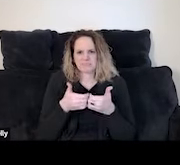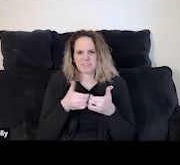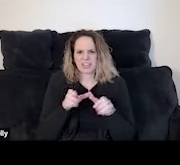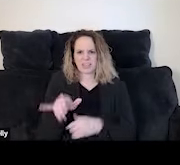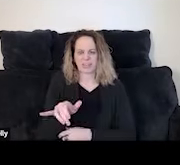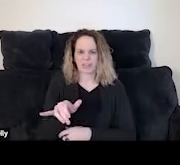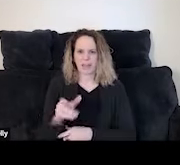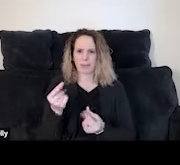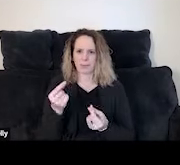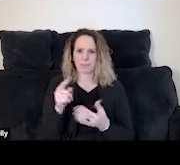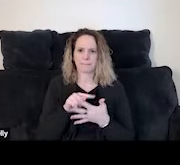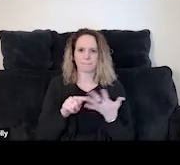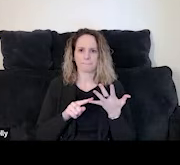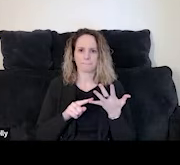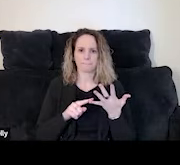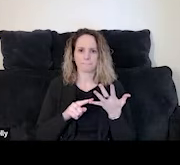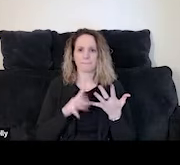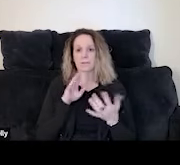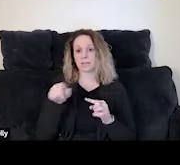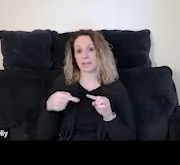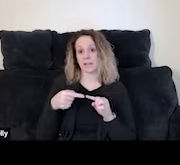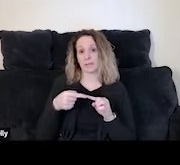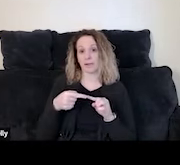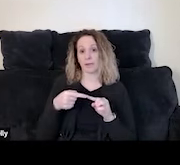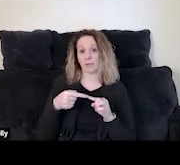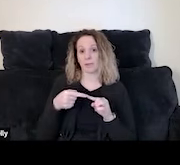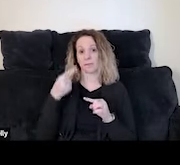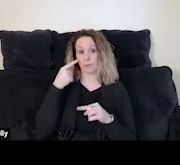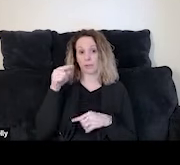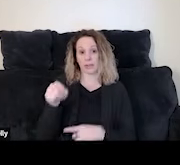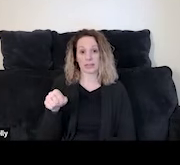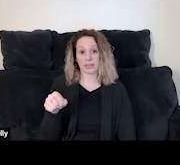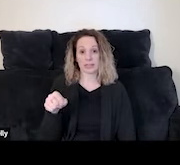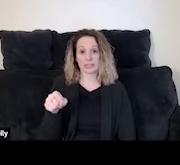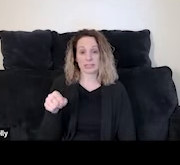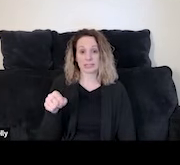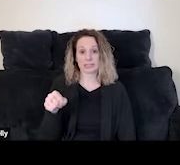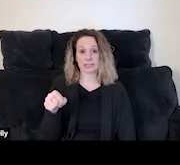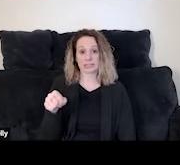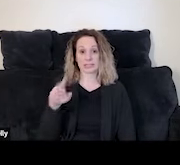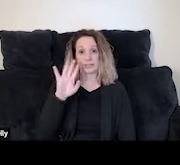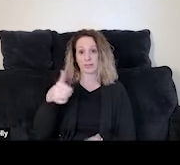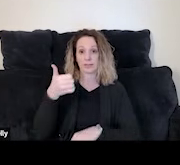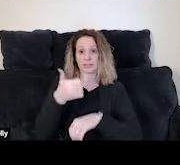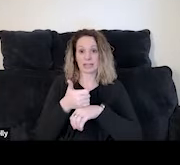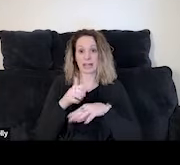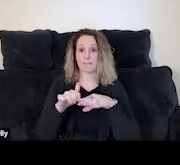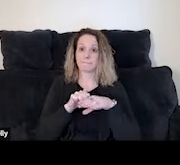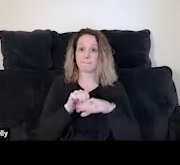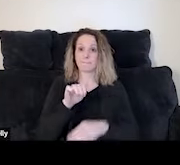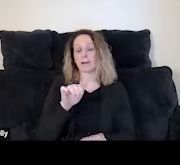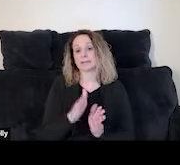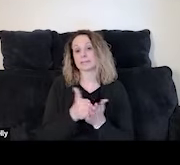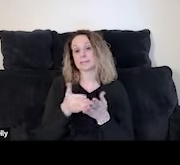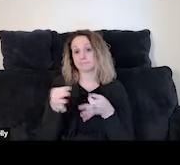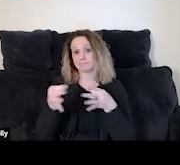number of things. What I want to talk about right here is we have put together practice manuals. So